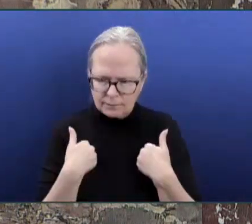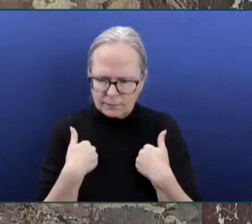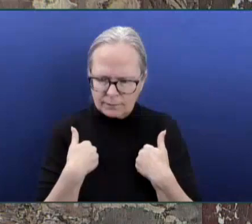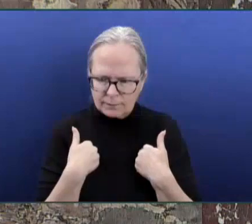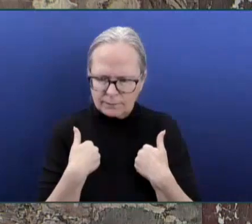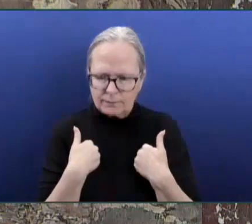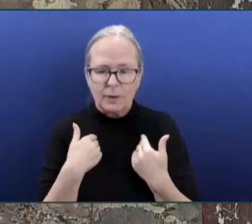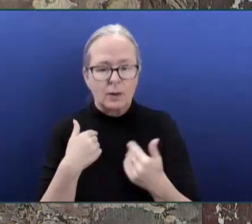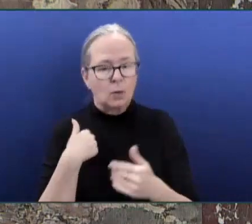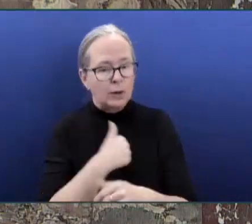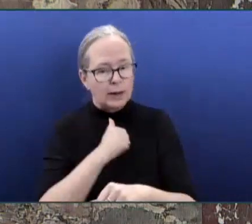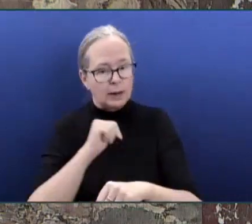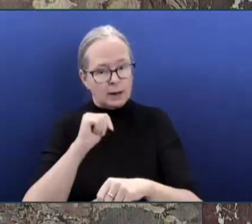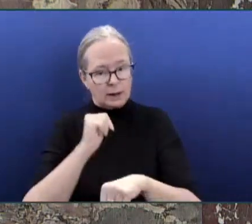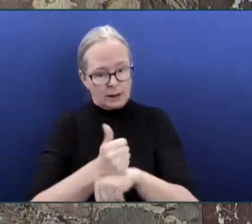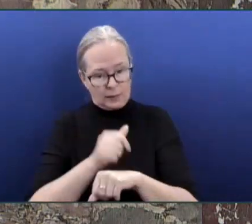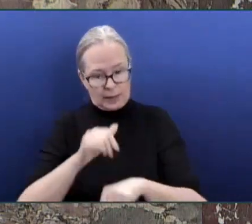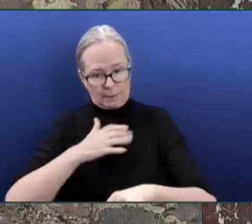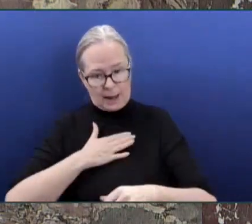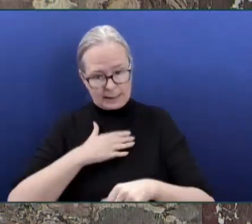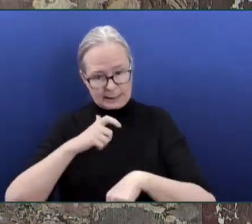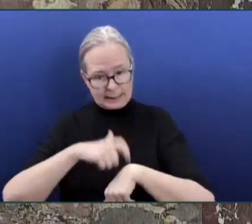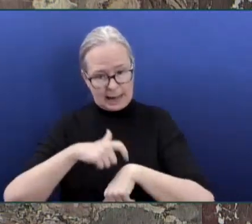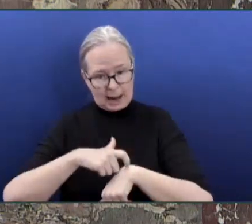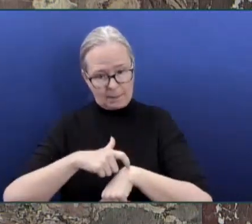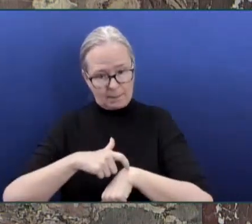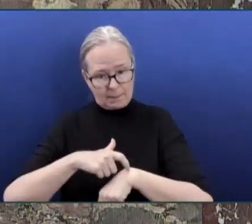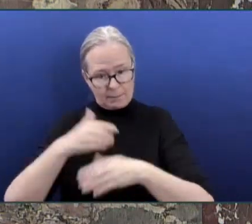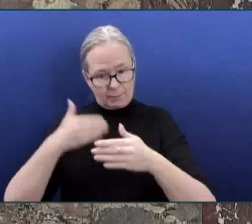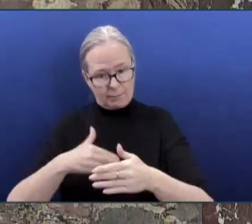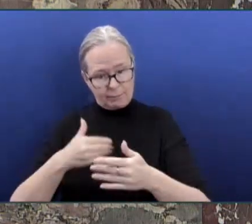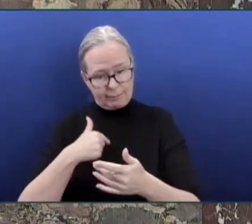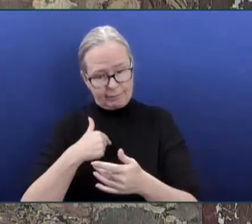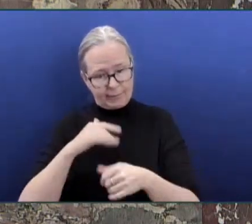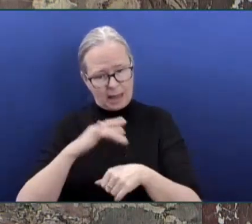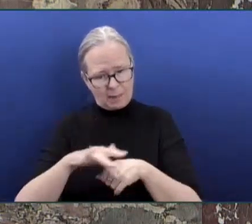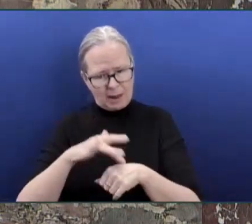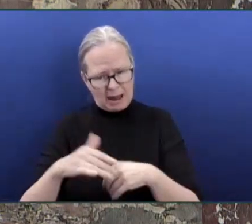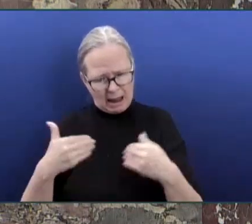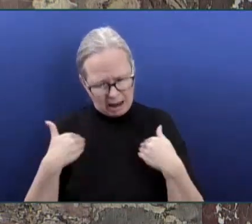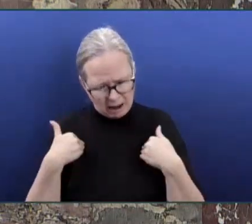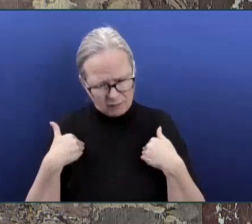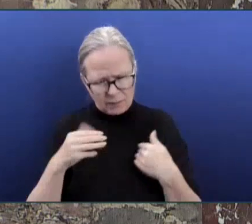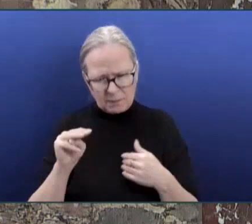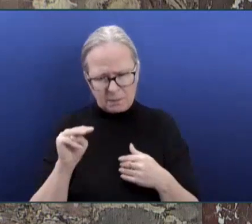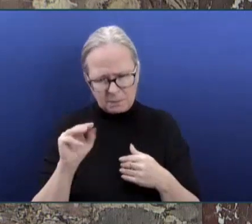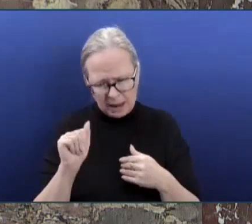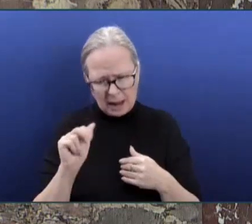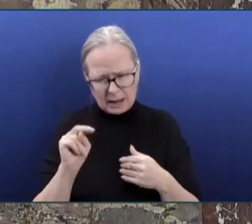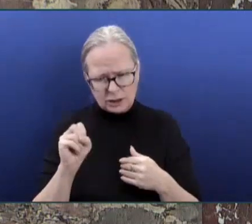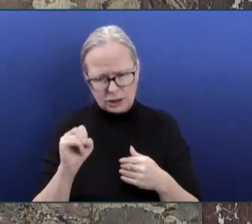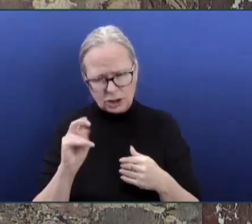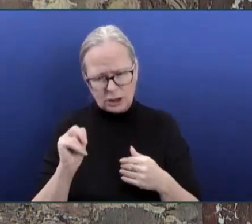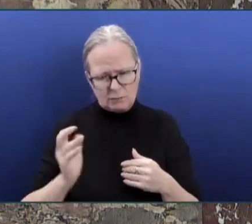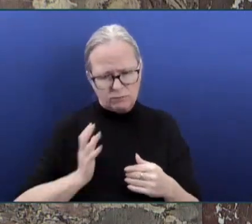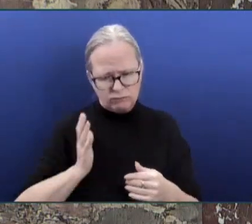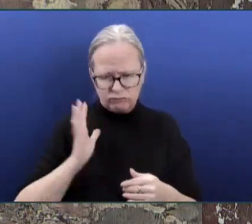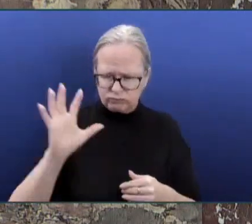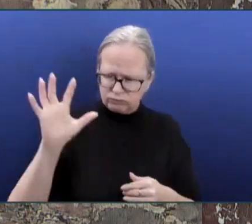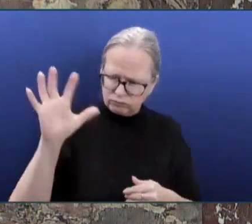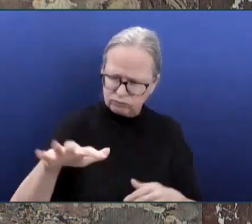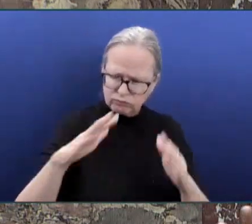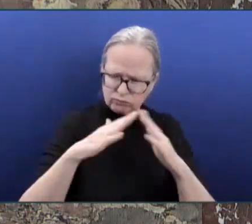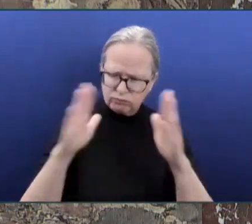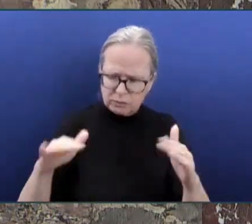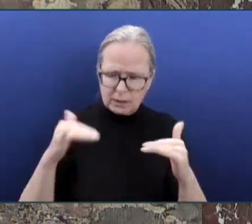other government, now filled with students from UBC that are renting those places. And so when I look at what we've done, and